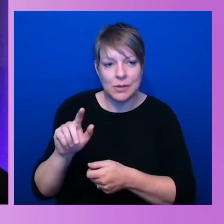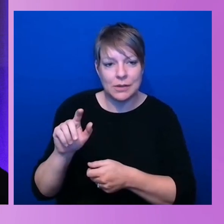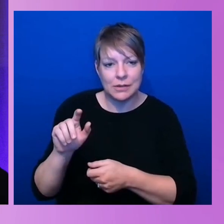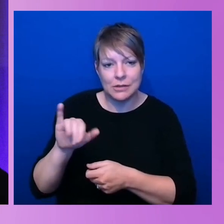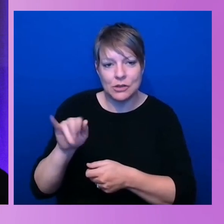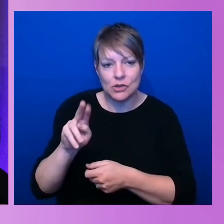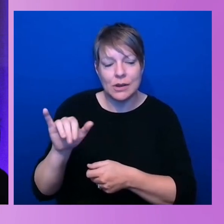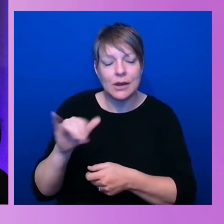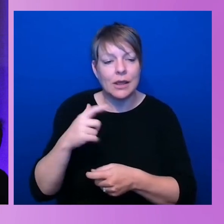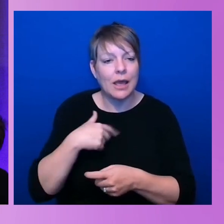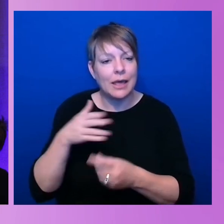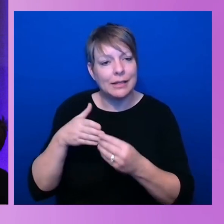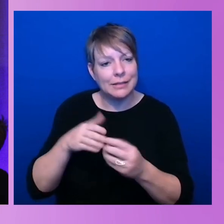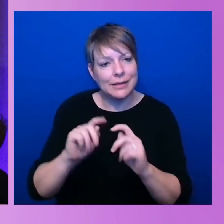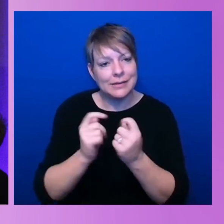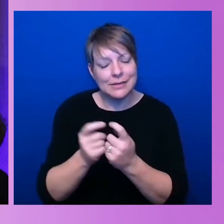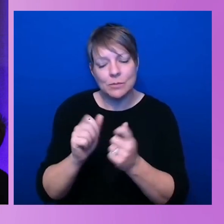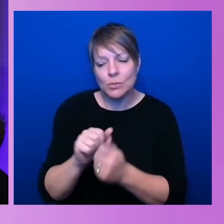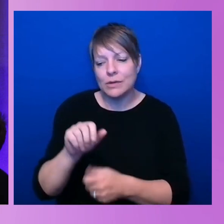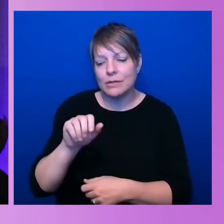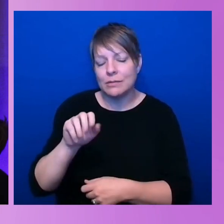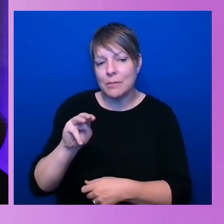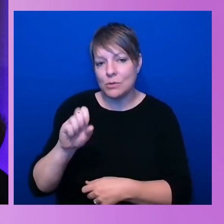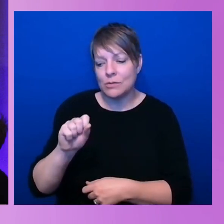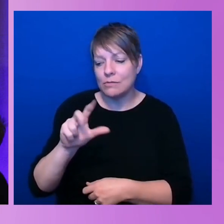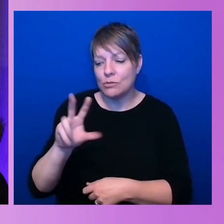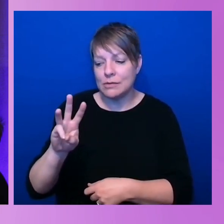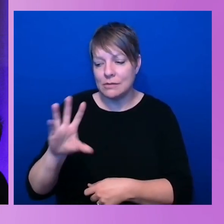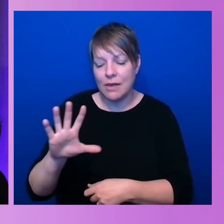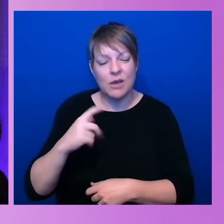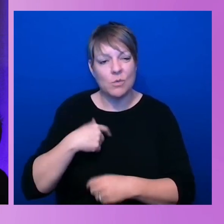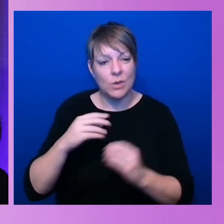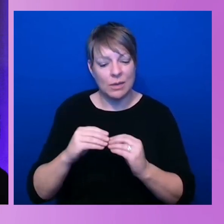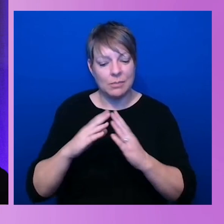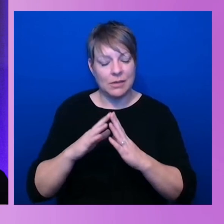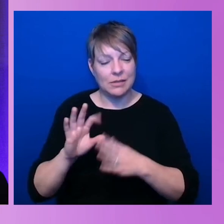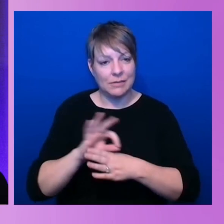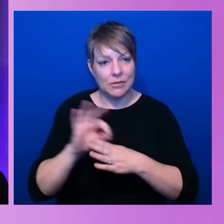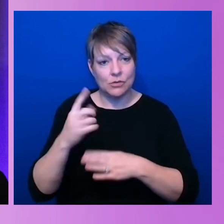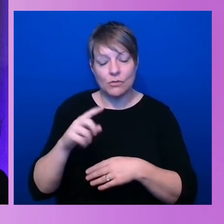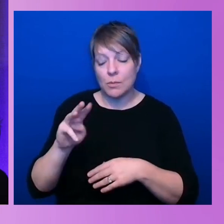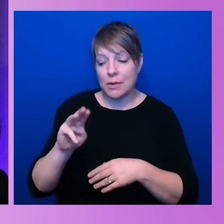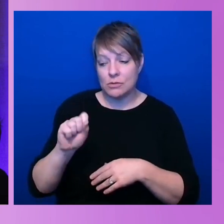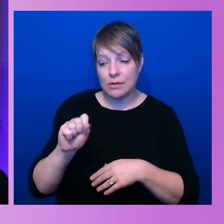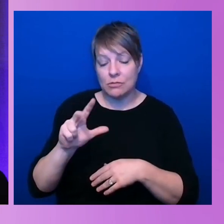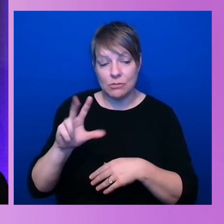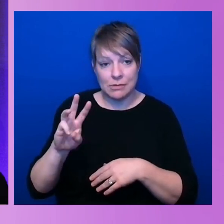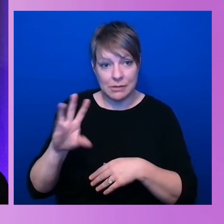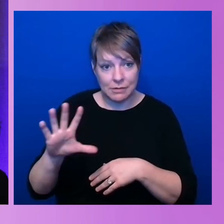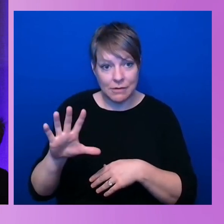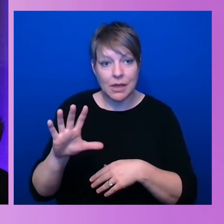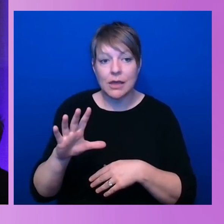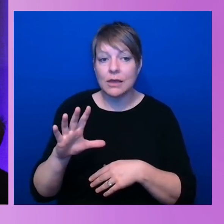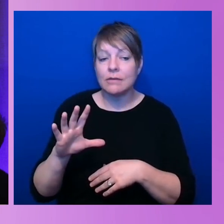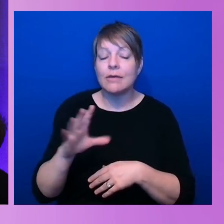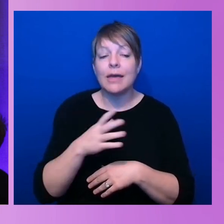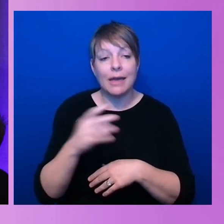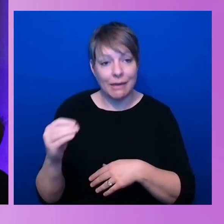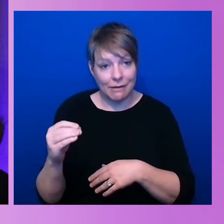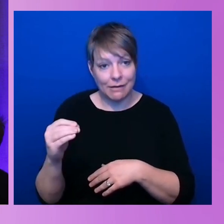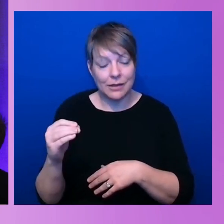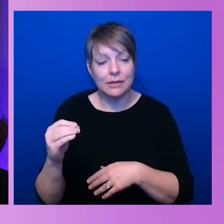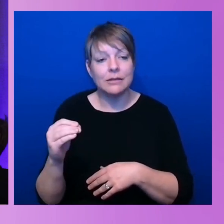365 organization, and we are responsible for building features for both Microsoft 365, the suite of products, as well as the